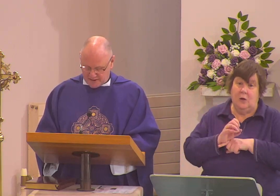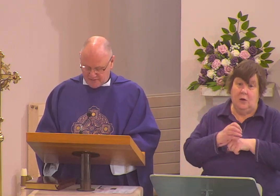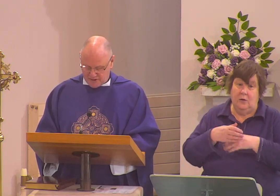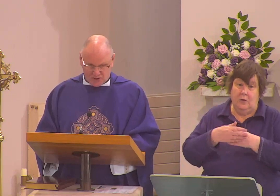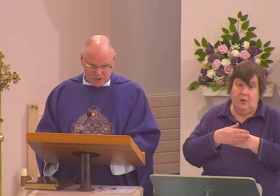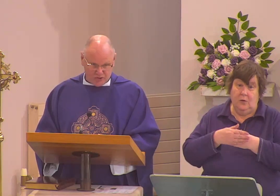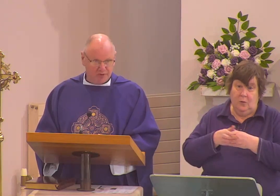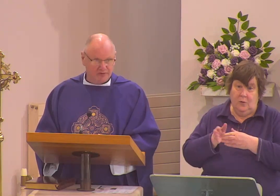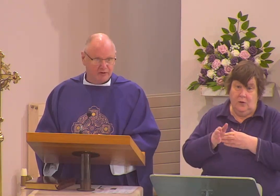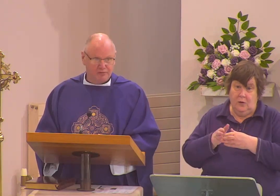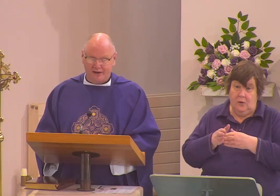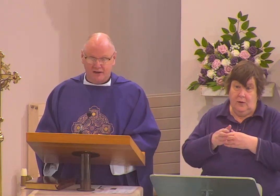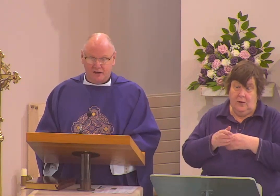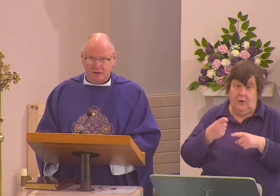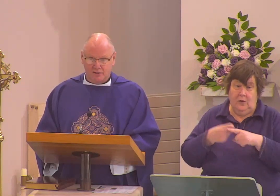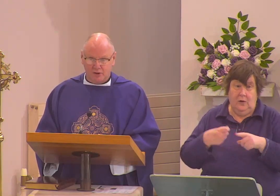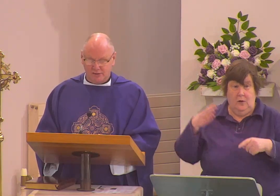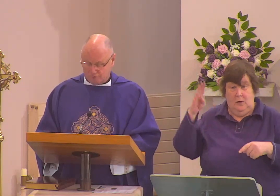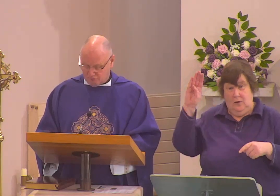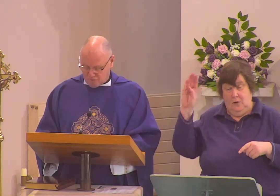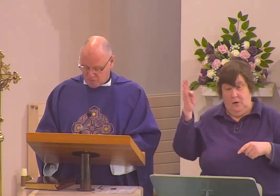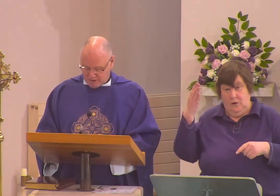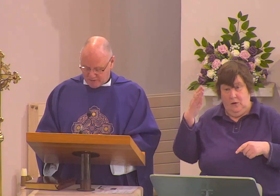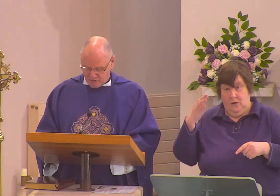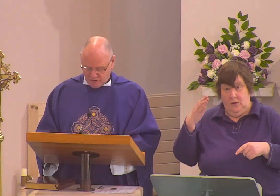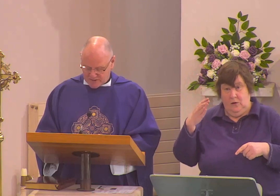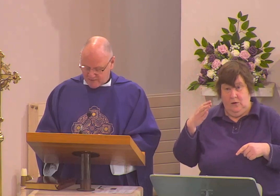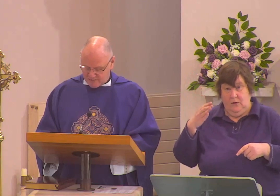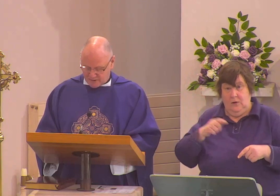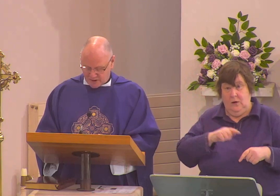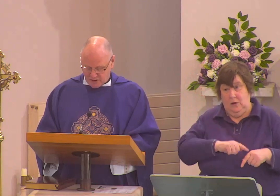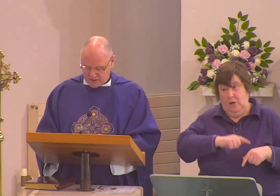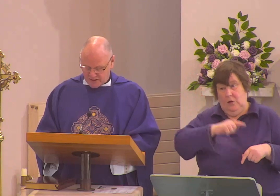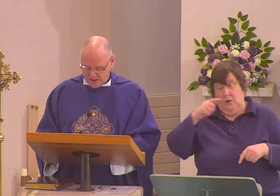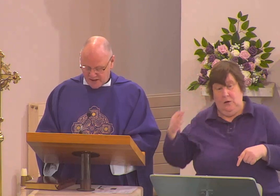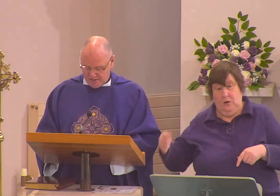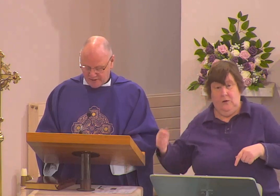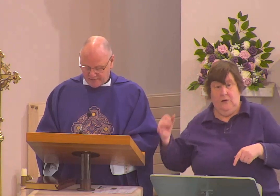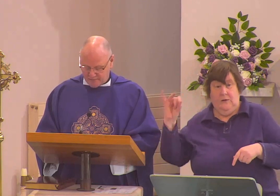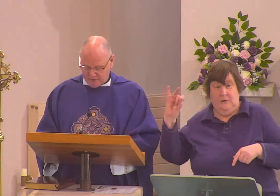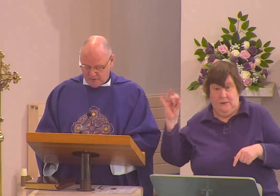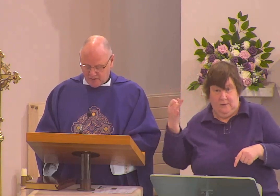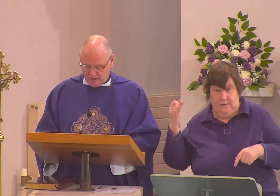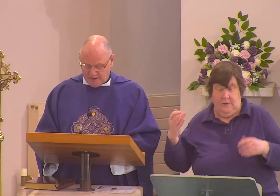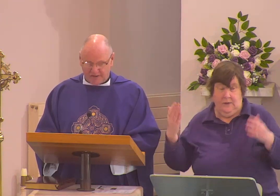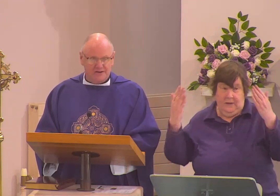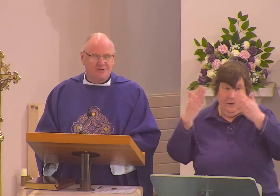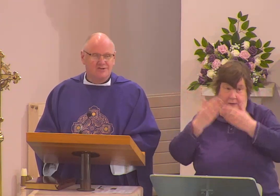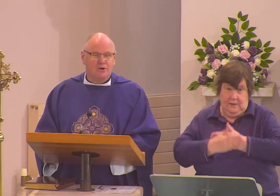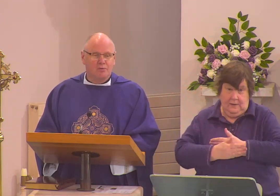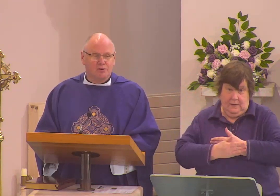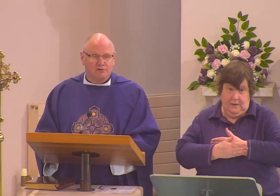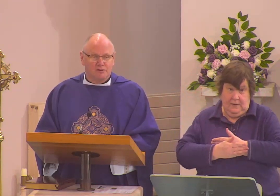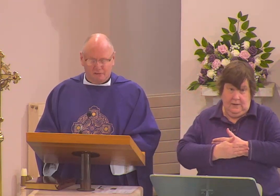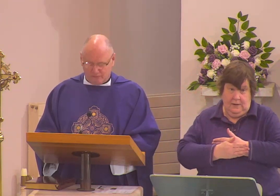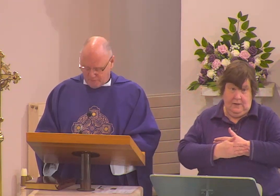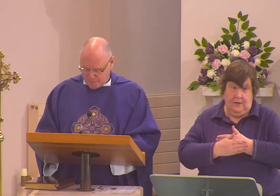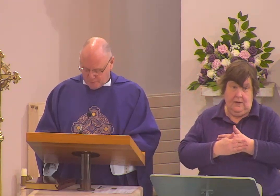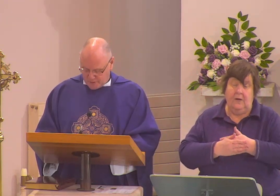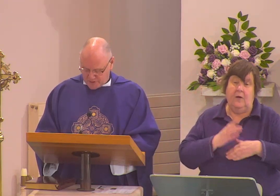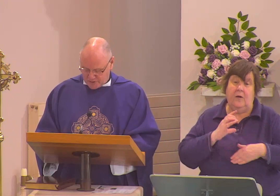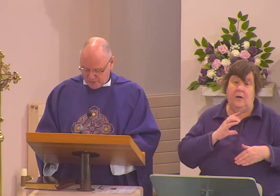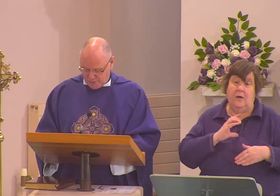blessed to have our church open from 9 o'clock in the morning right through to 7 o'clock in the evening. That is open